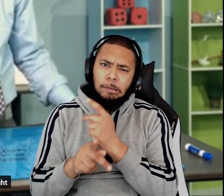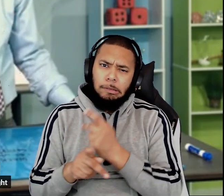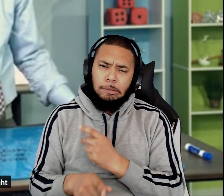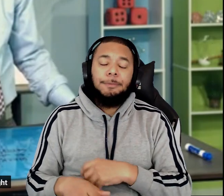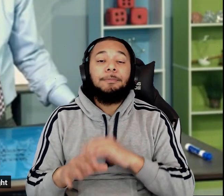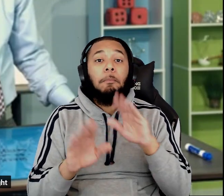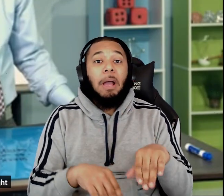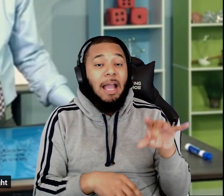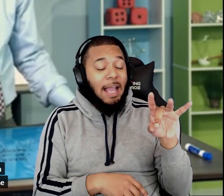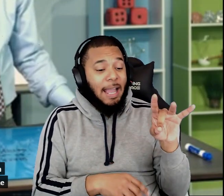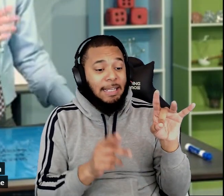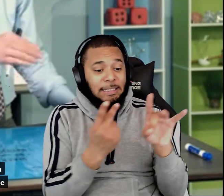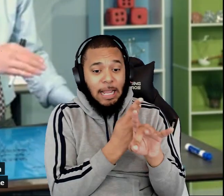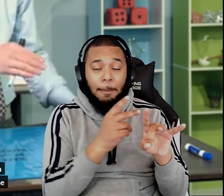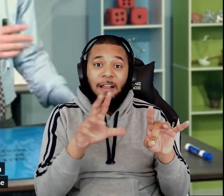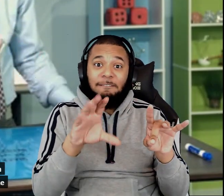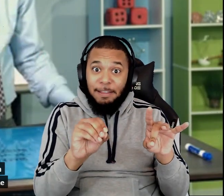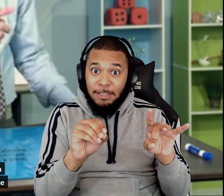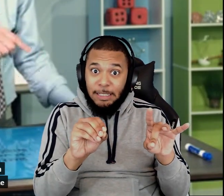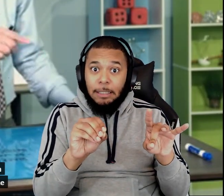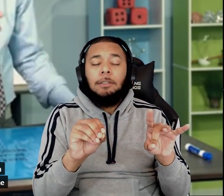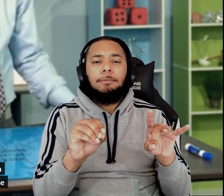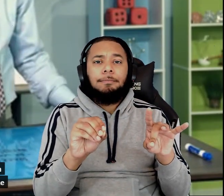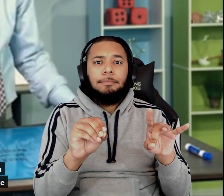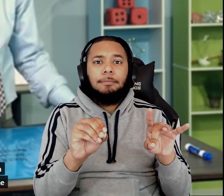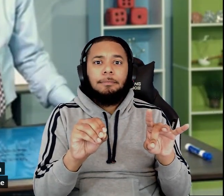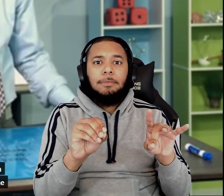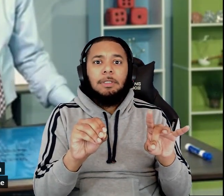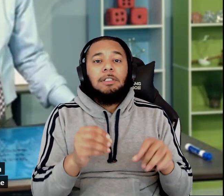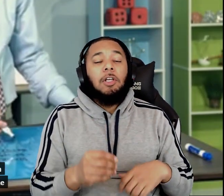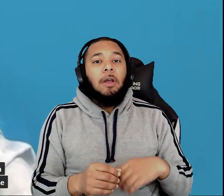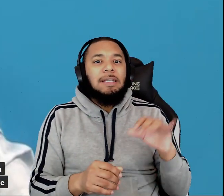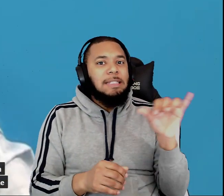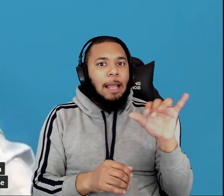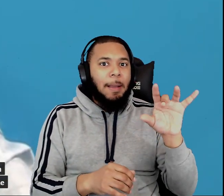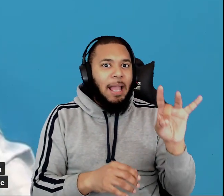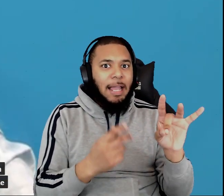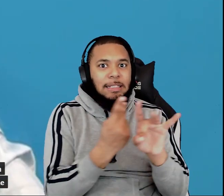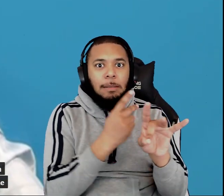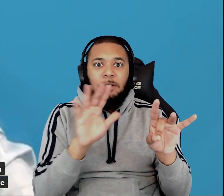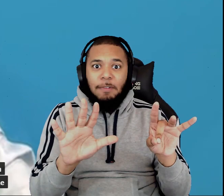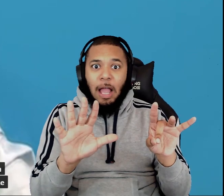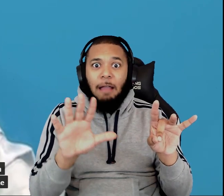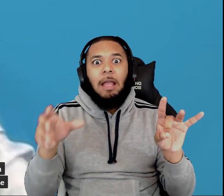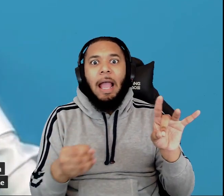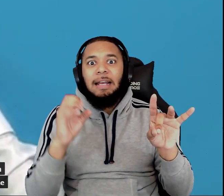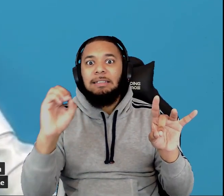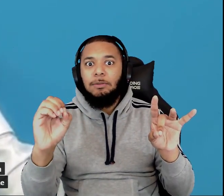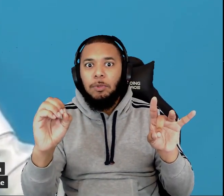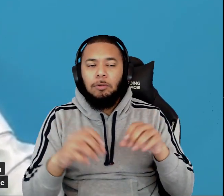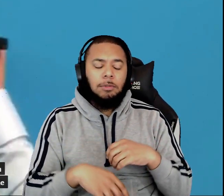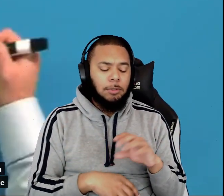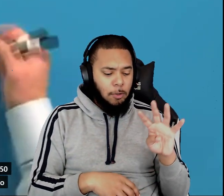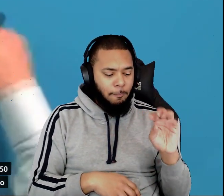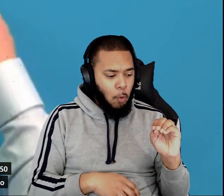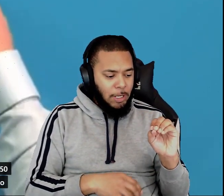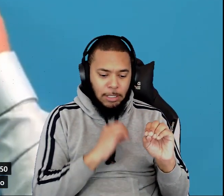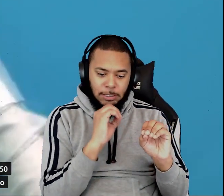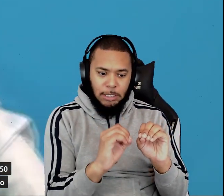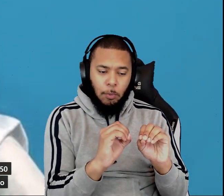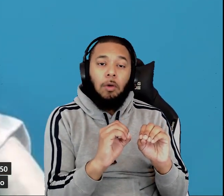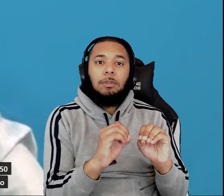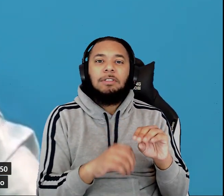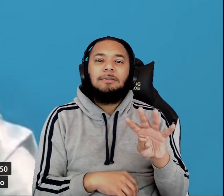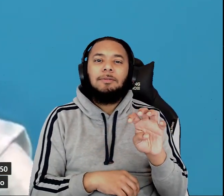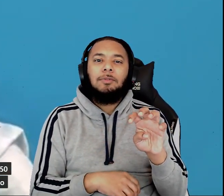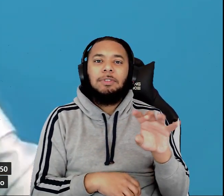totally doable. 8 times 50 is 8 times 5 with a 0 at the end. So that's 40 with a 0 at the end. So